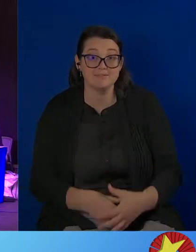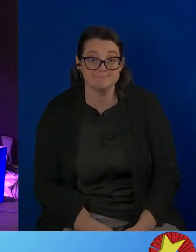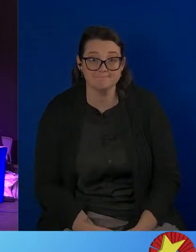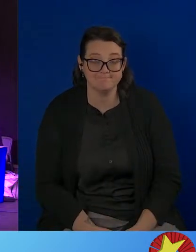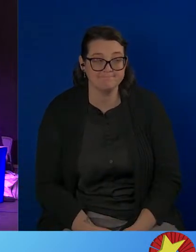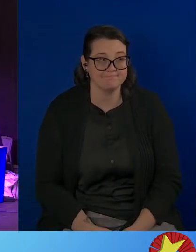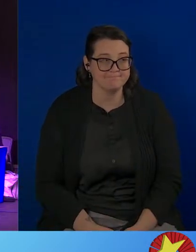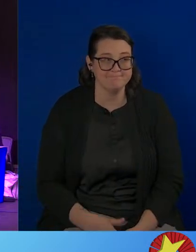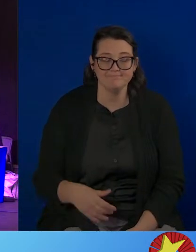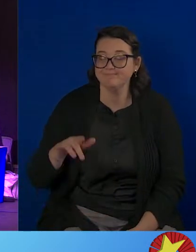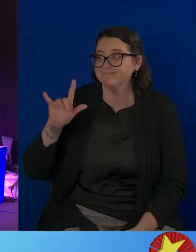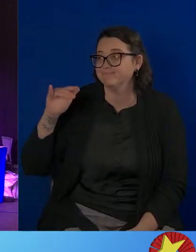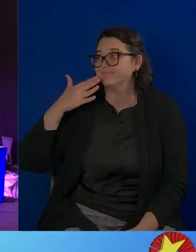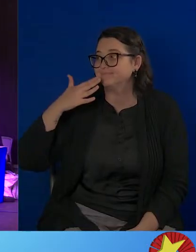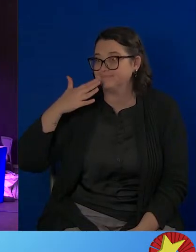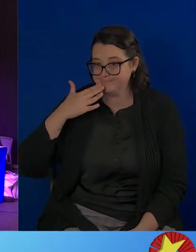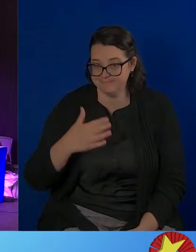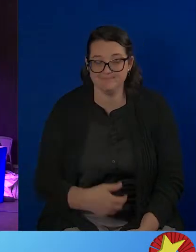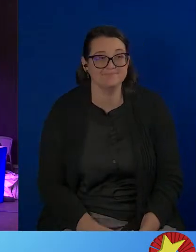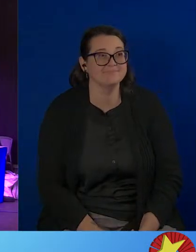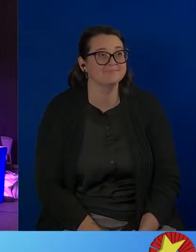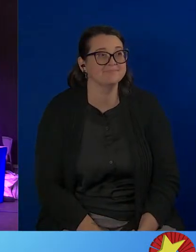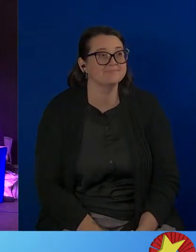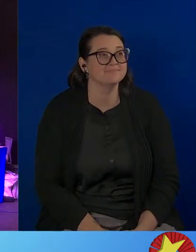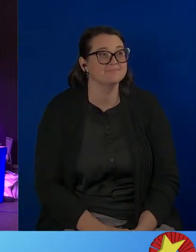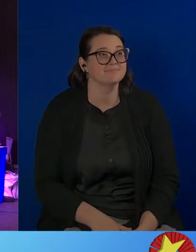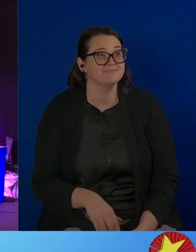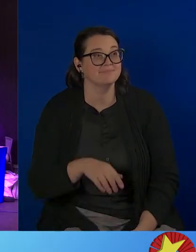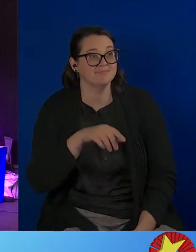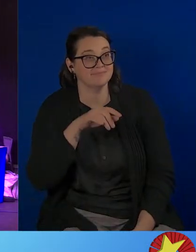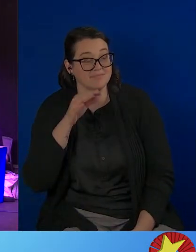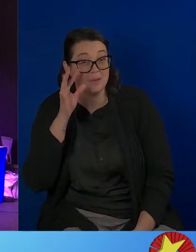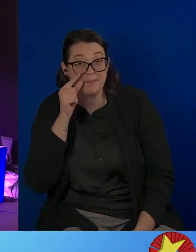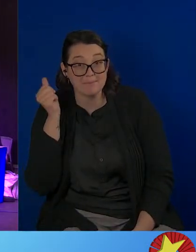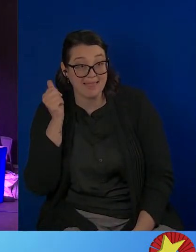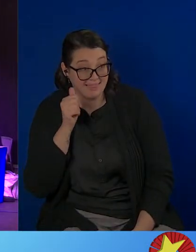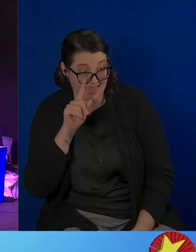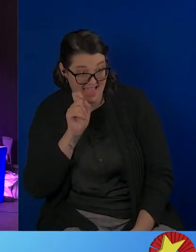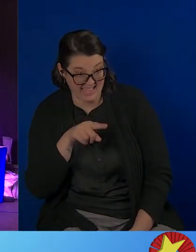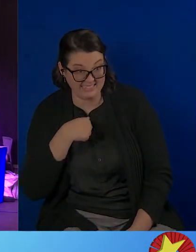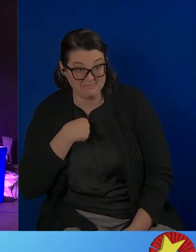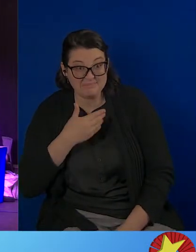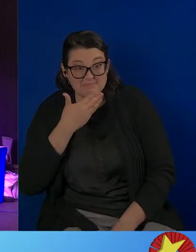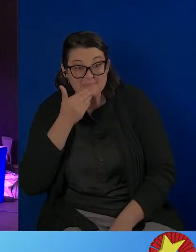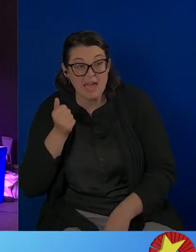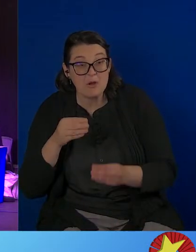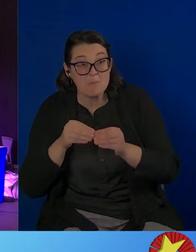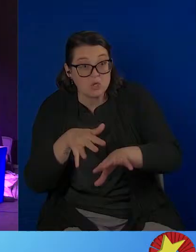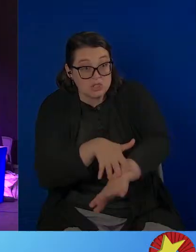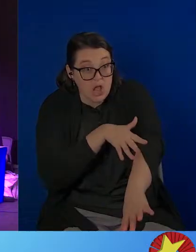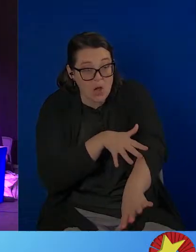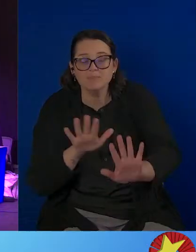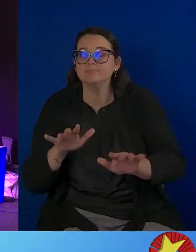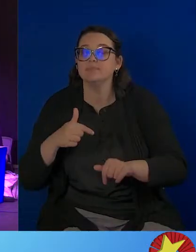Was that better? You tell me, was that not so much? I'll slow it down.